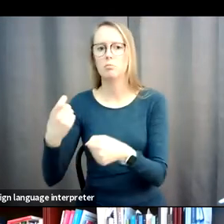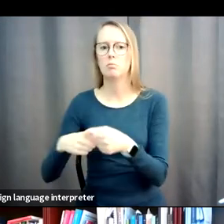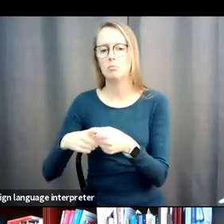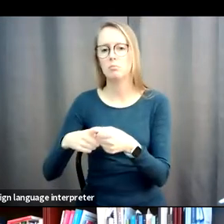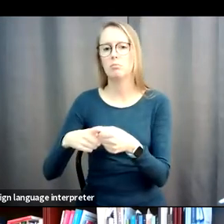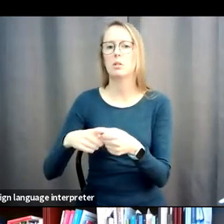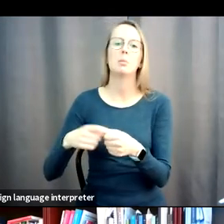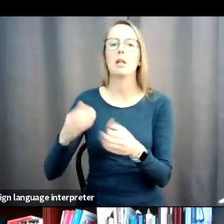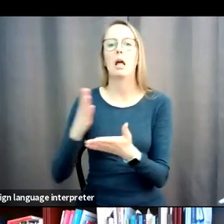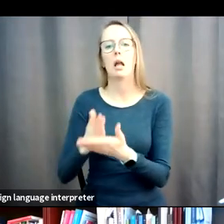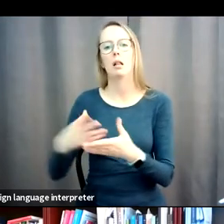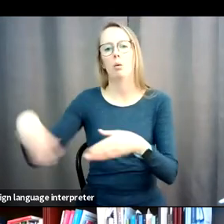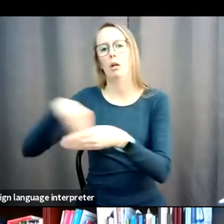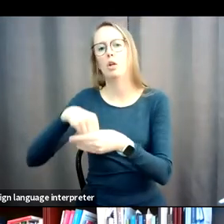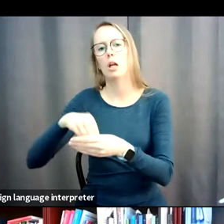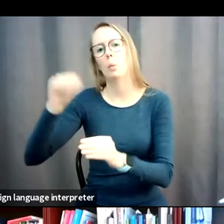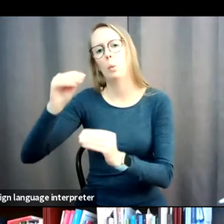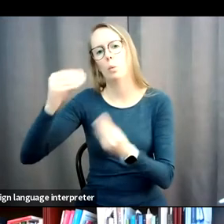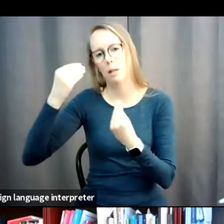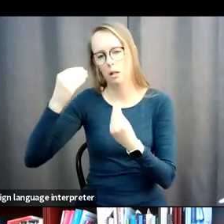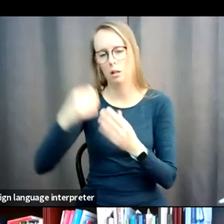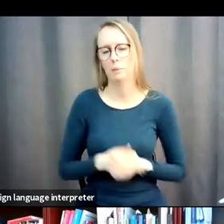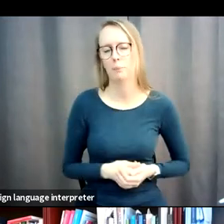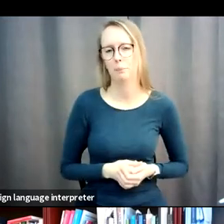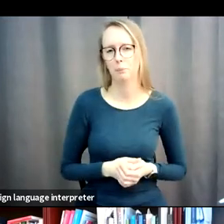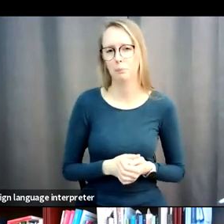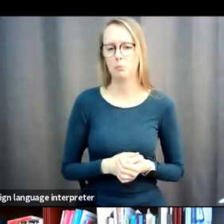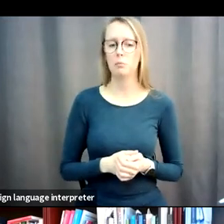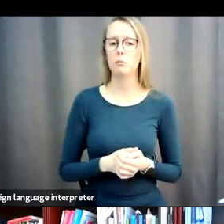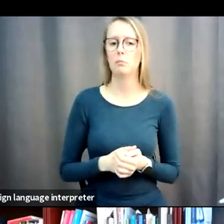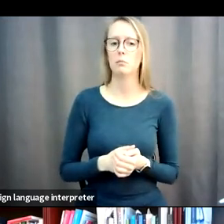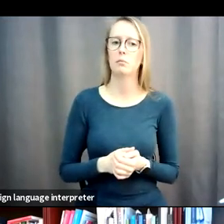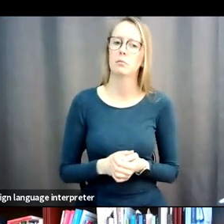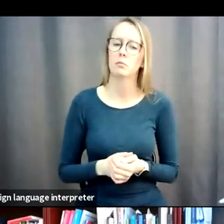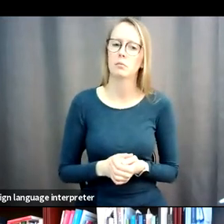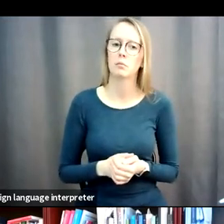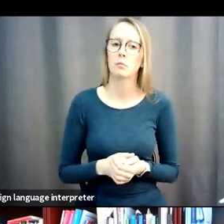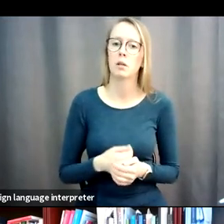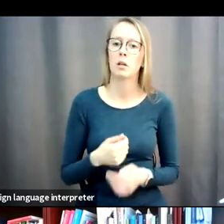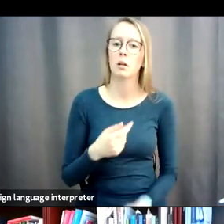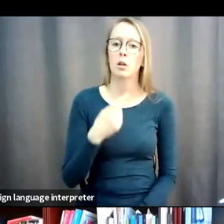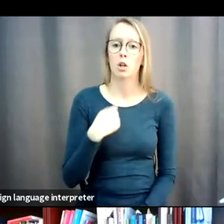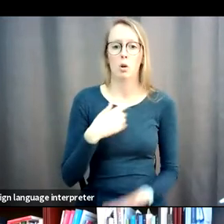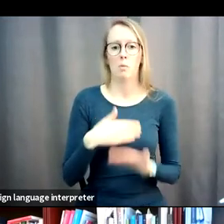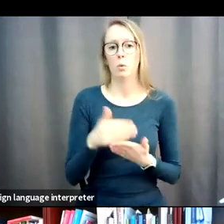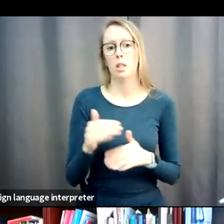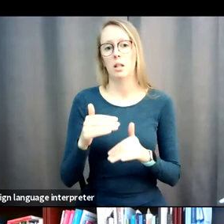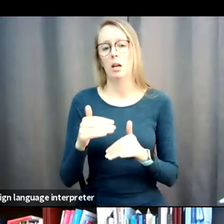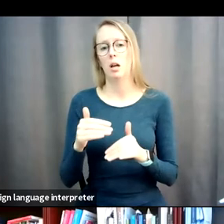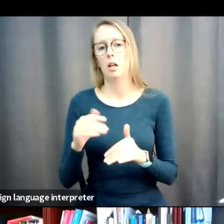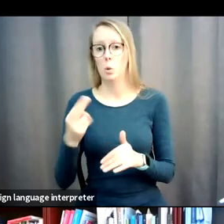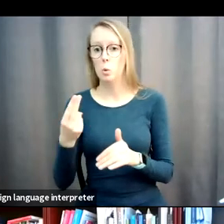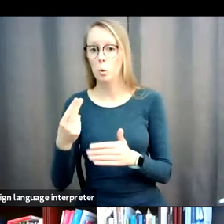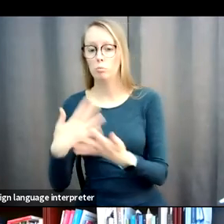inclusive education. So what I will say in the continuing speech is based on these